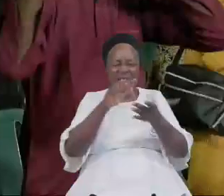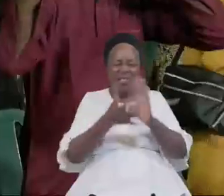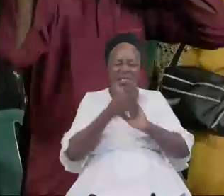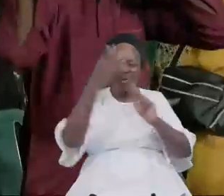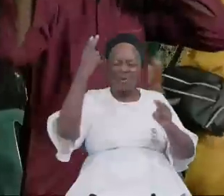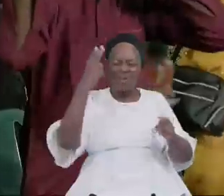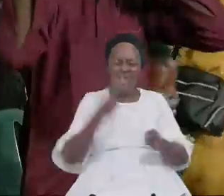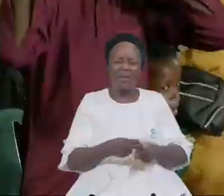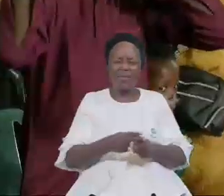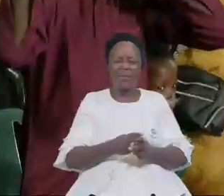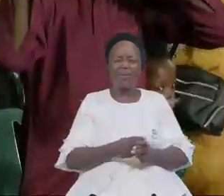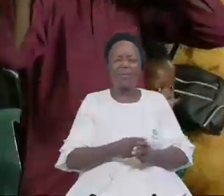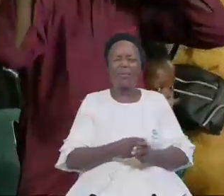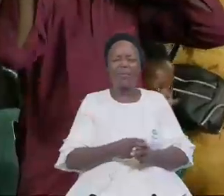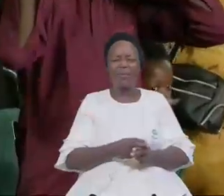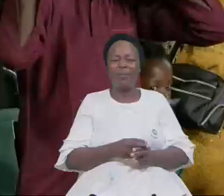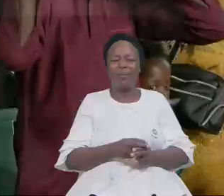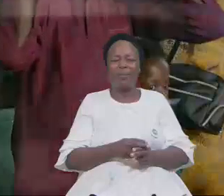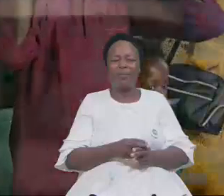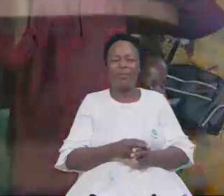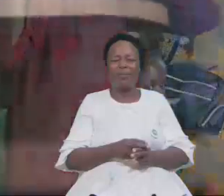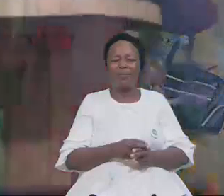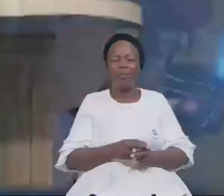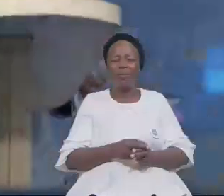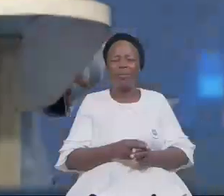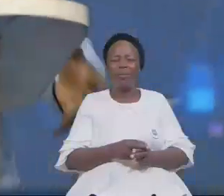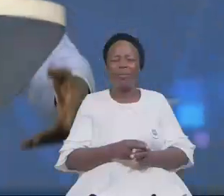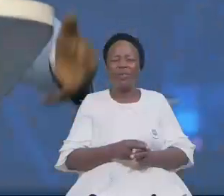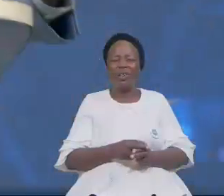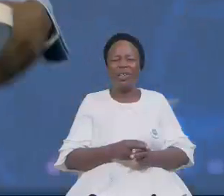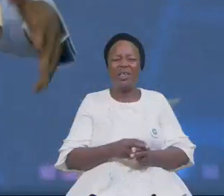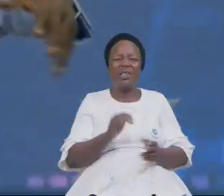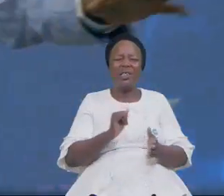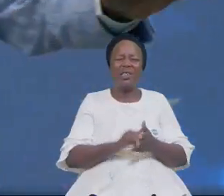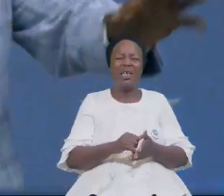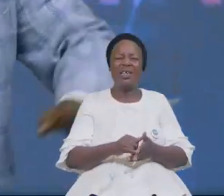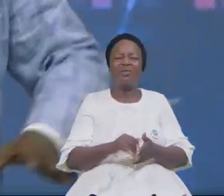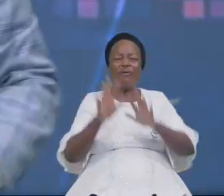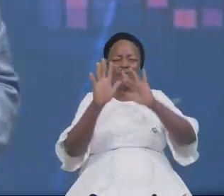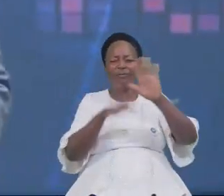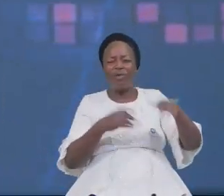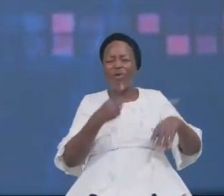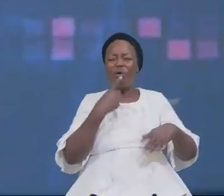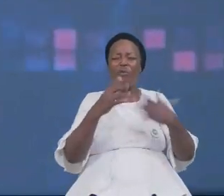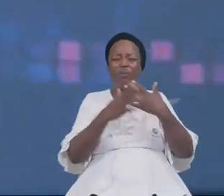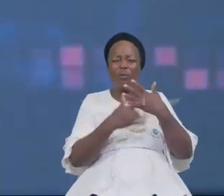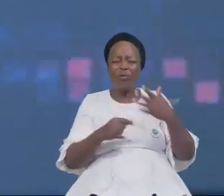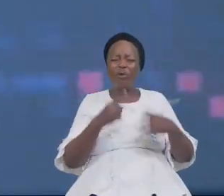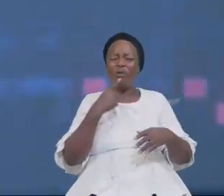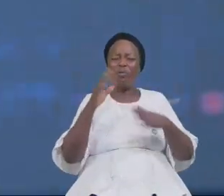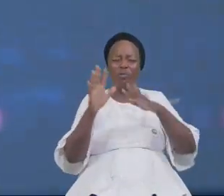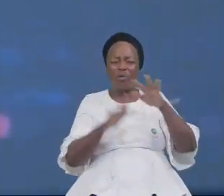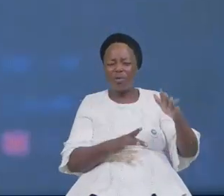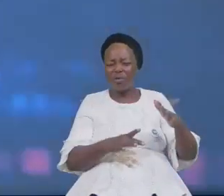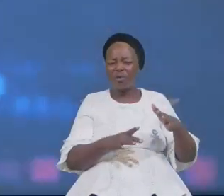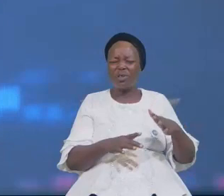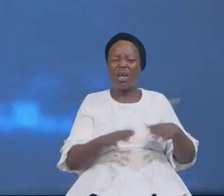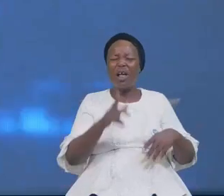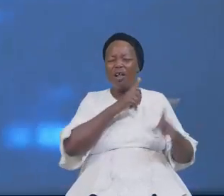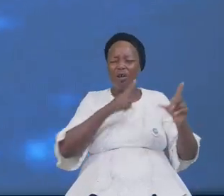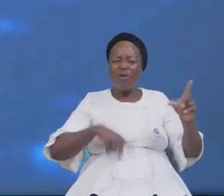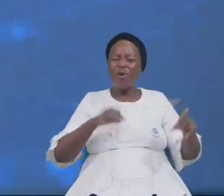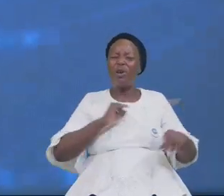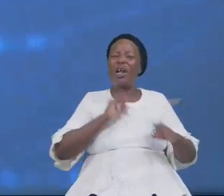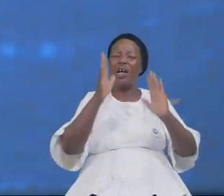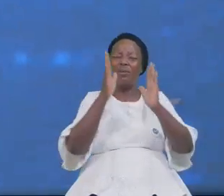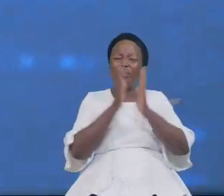name. The issue of blood, running blood. Lord, I pray that it